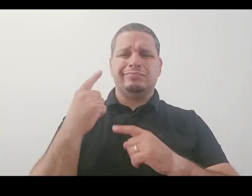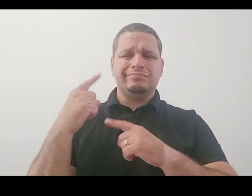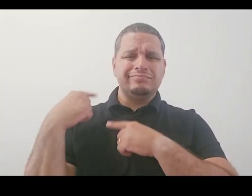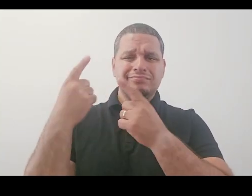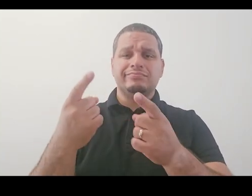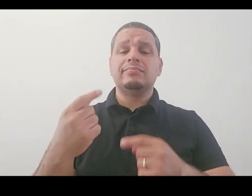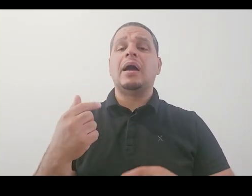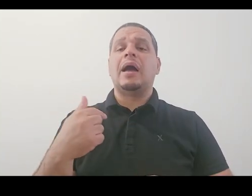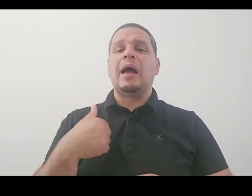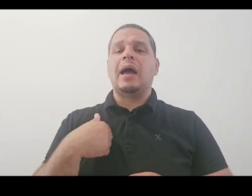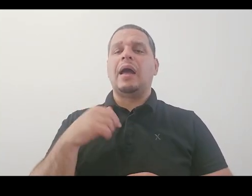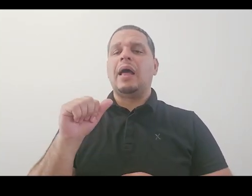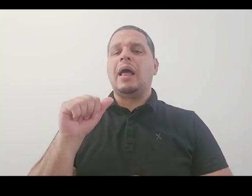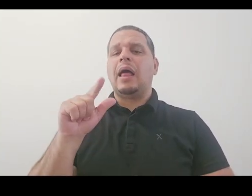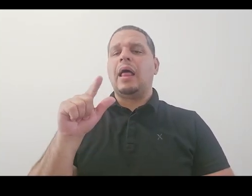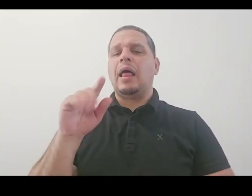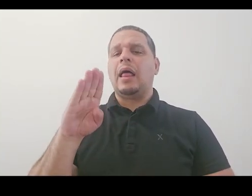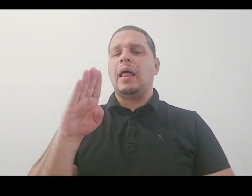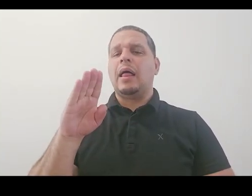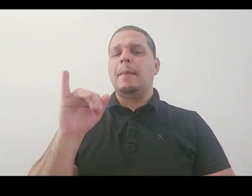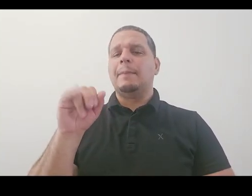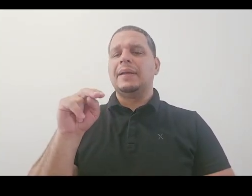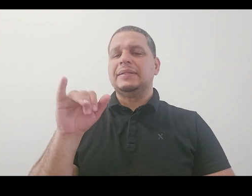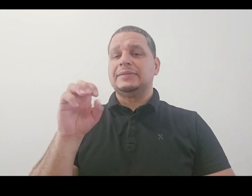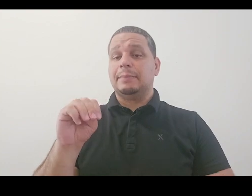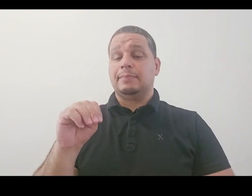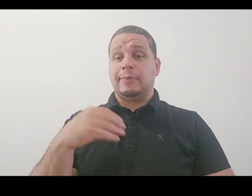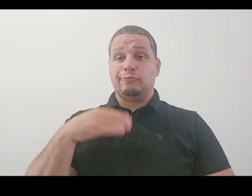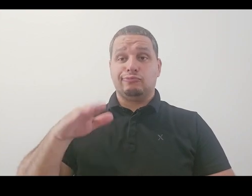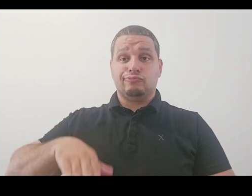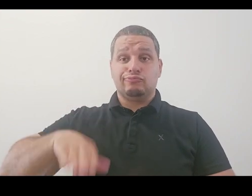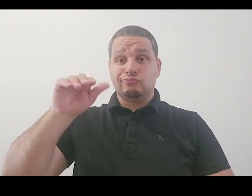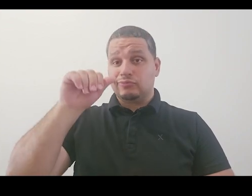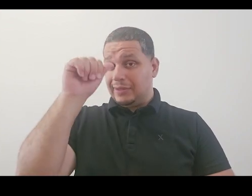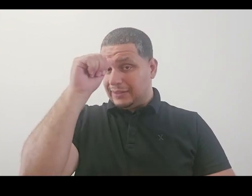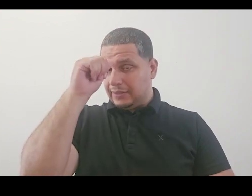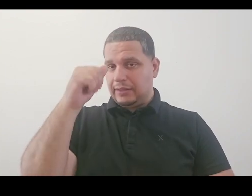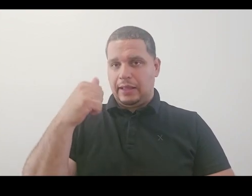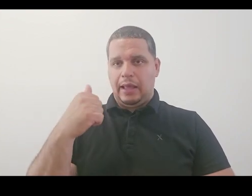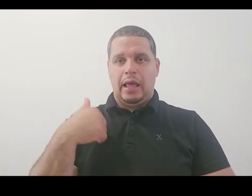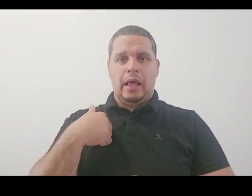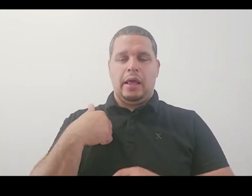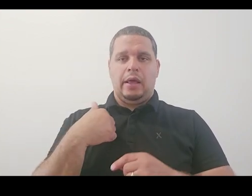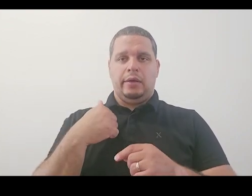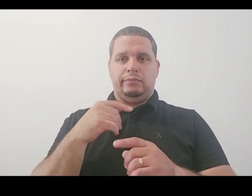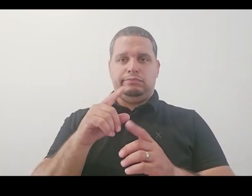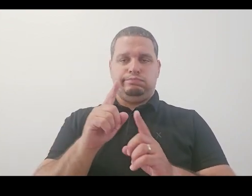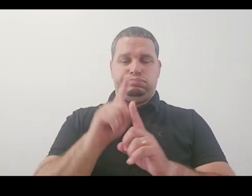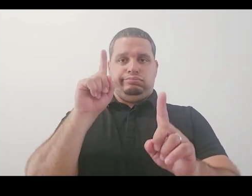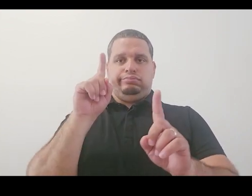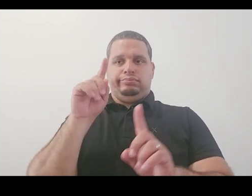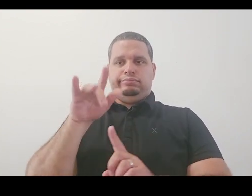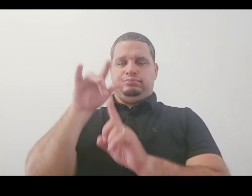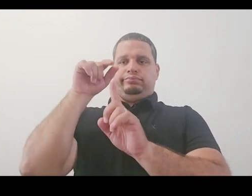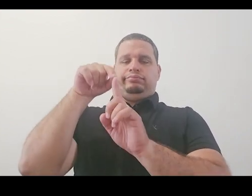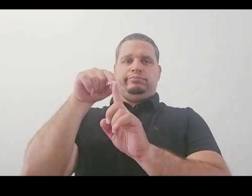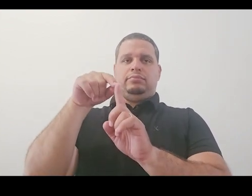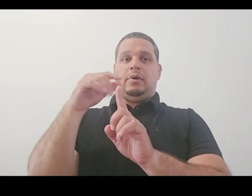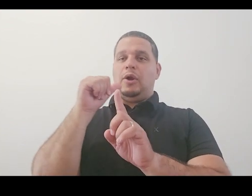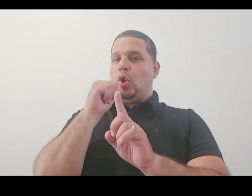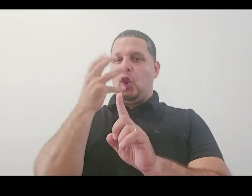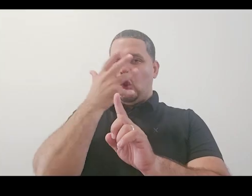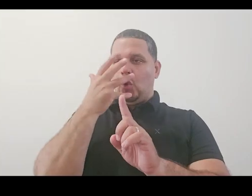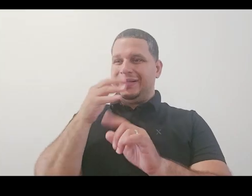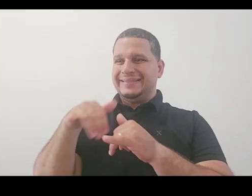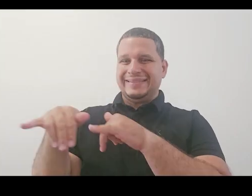I'm a person with albinism, so growing up in India, I always stood out of the crowd because I don't look like anybody